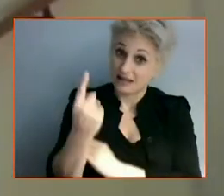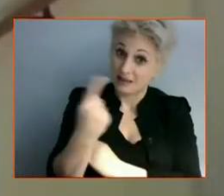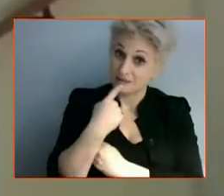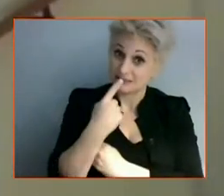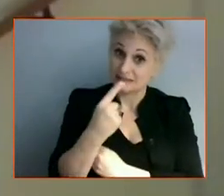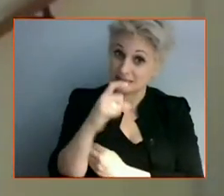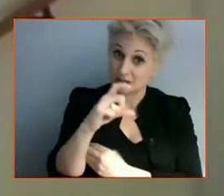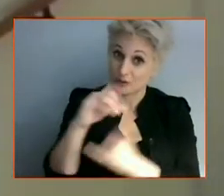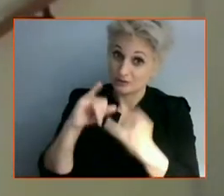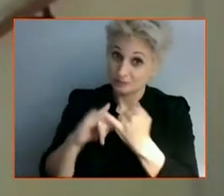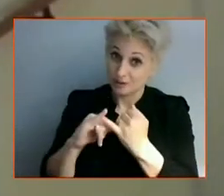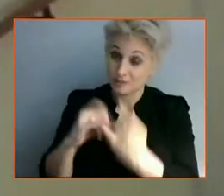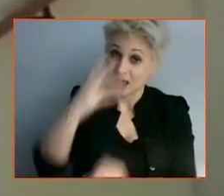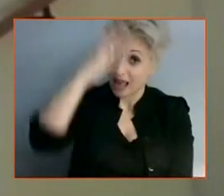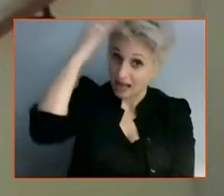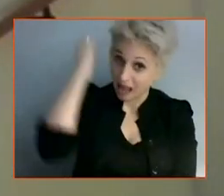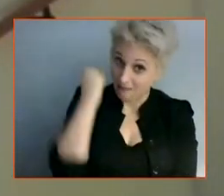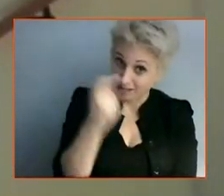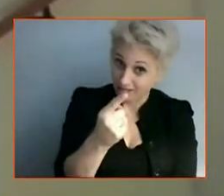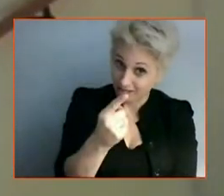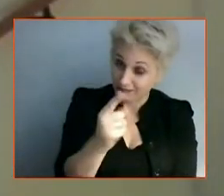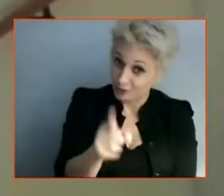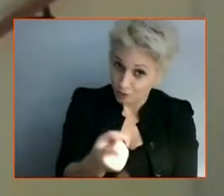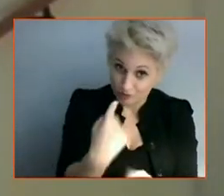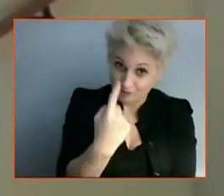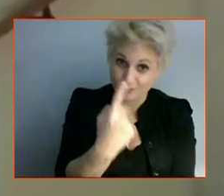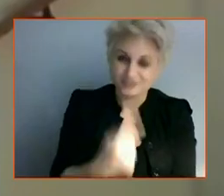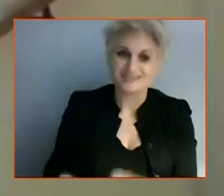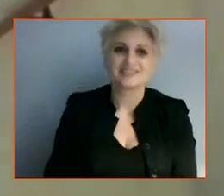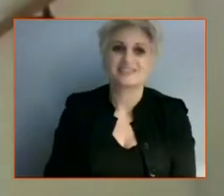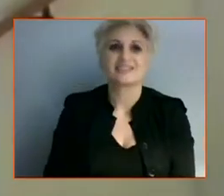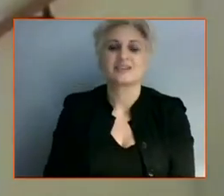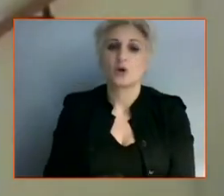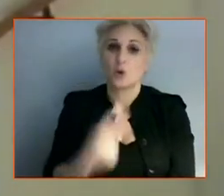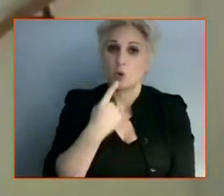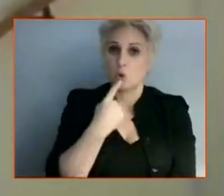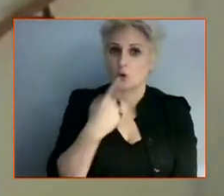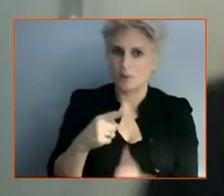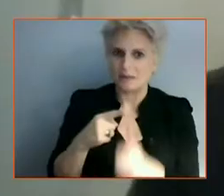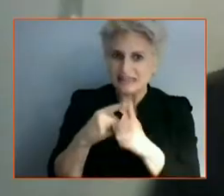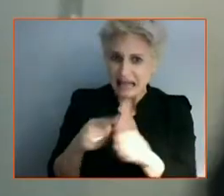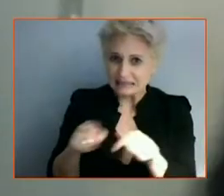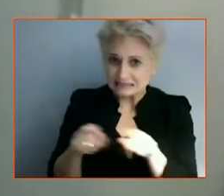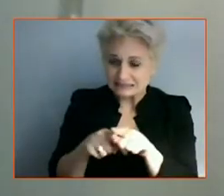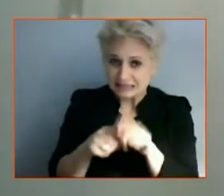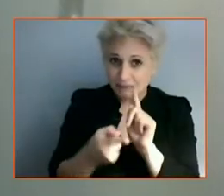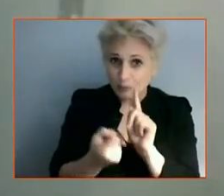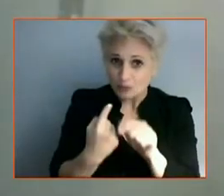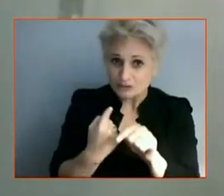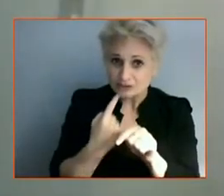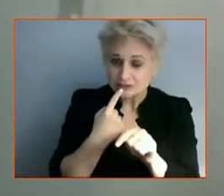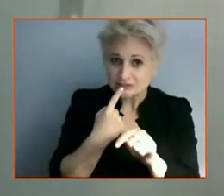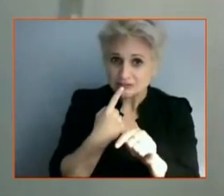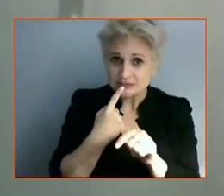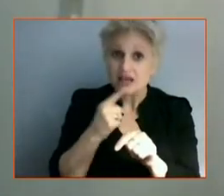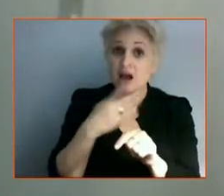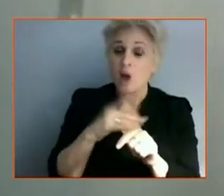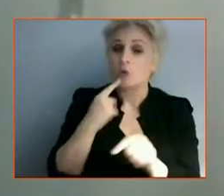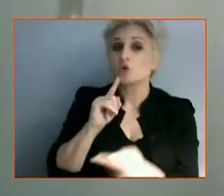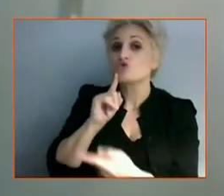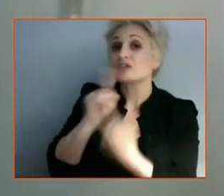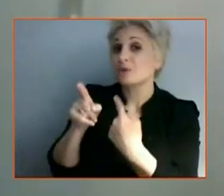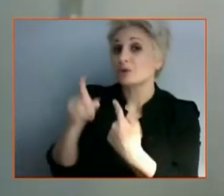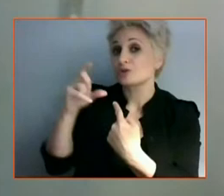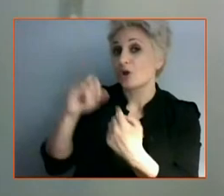Swarbrick. Carmel Sepuloni, your response. Oh, sorry, did you want me to answer the same question? I would like your response to